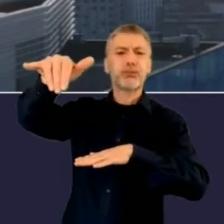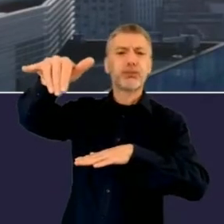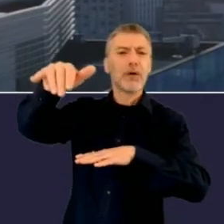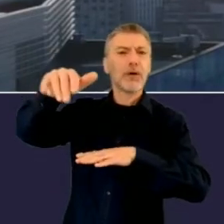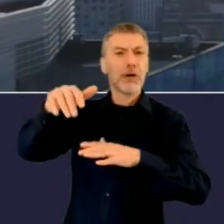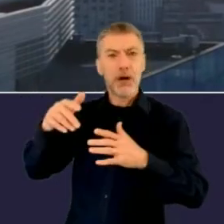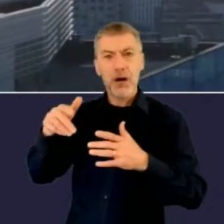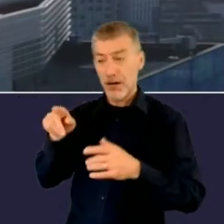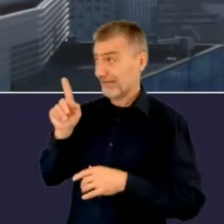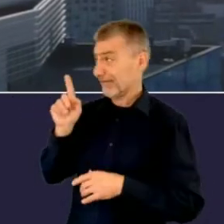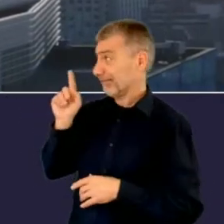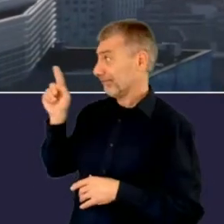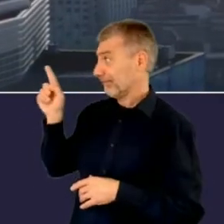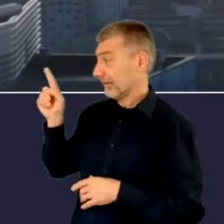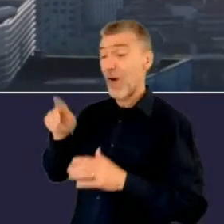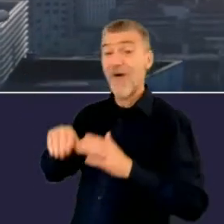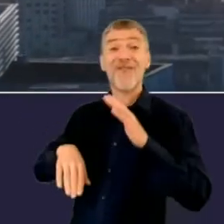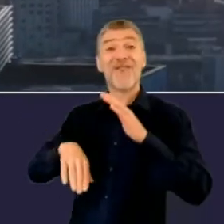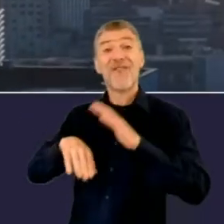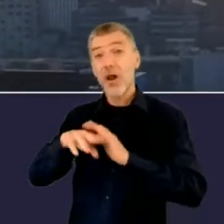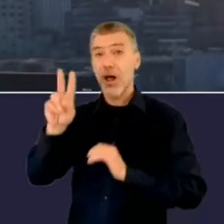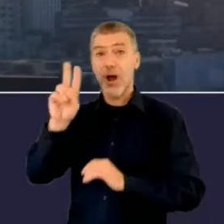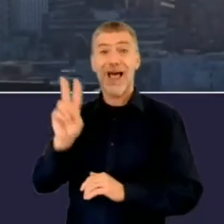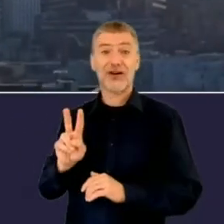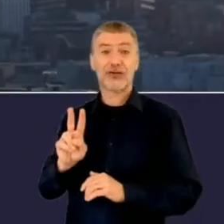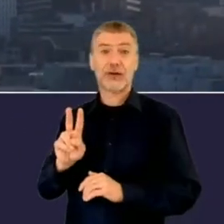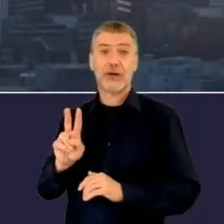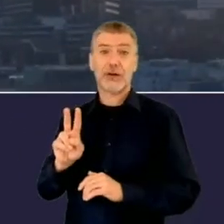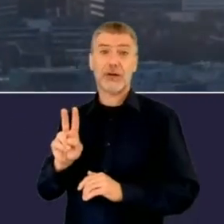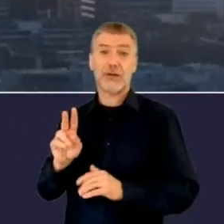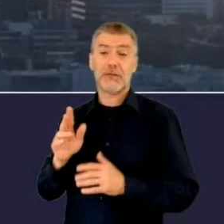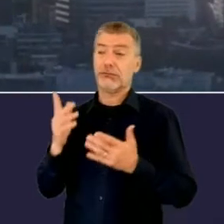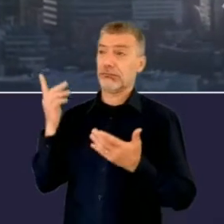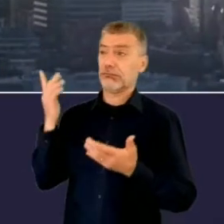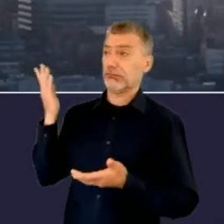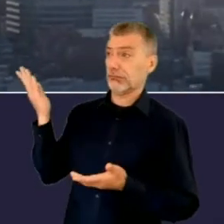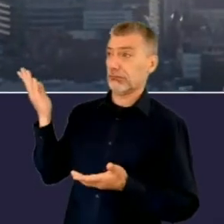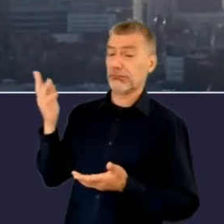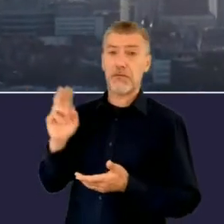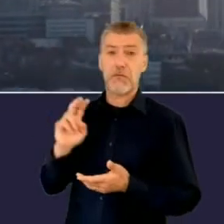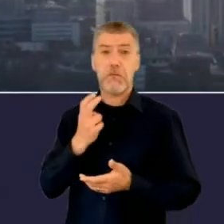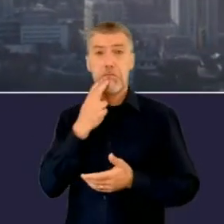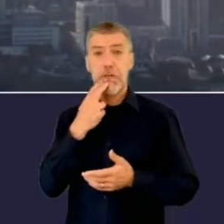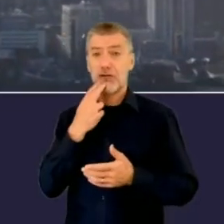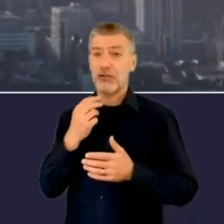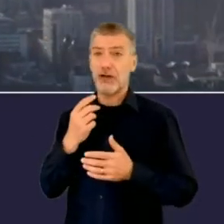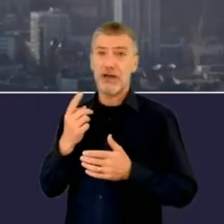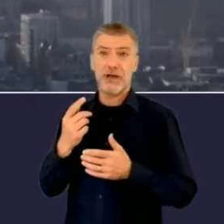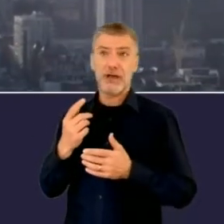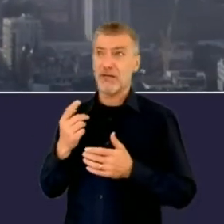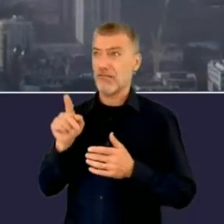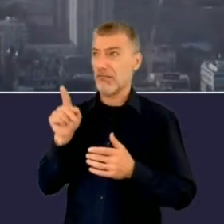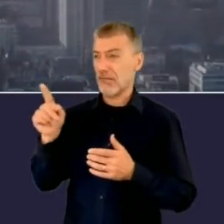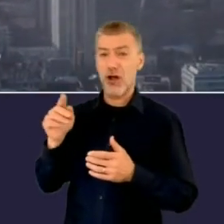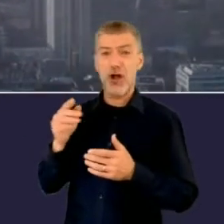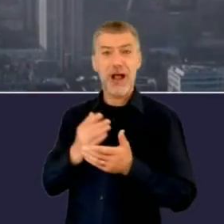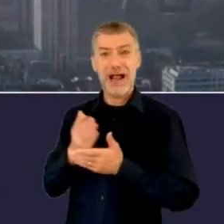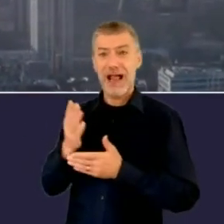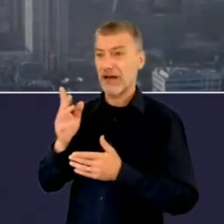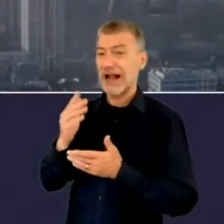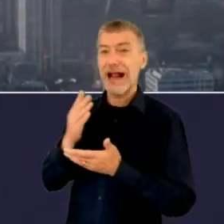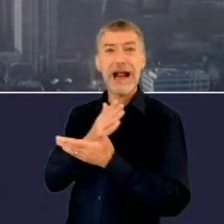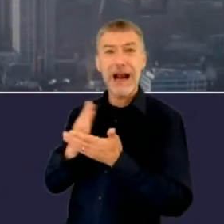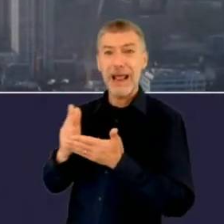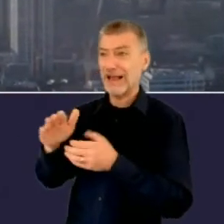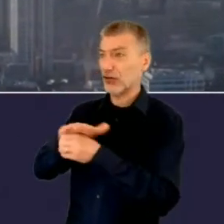it's completely all electric. So this aircraft is powered by batteries, by energy that we can derive from clean sources such as